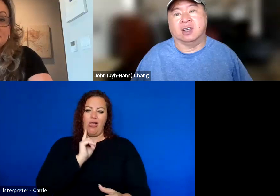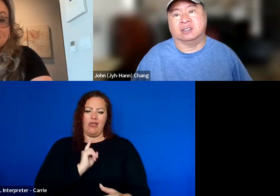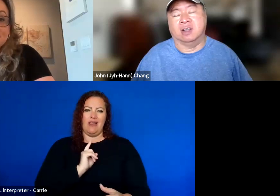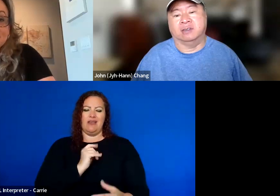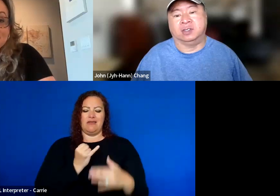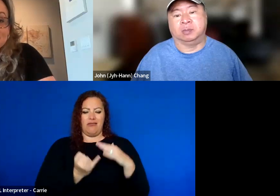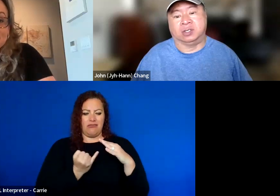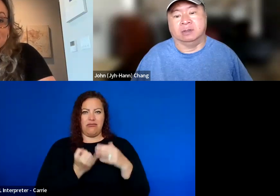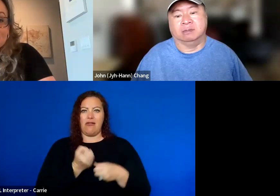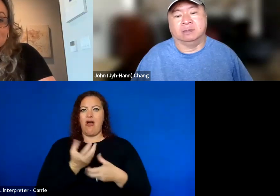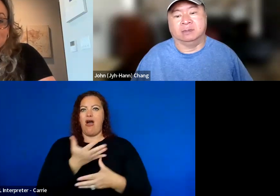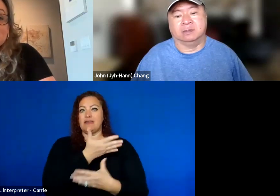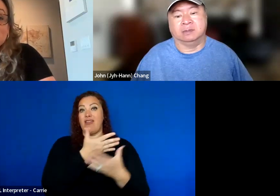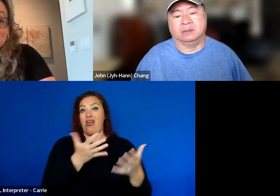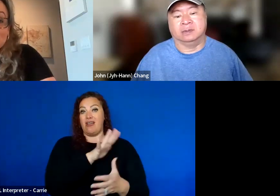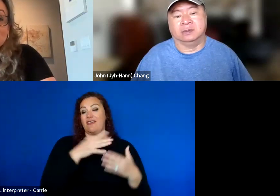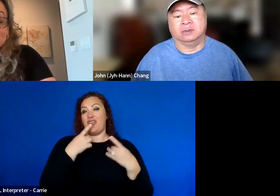isolation has caused a lot of her depression.